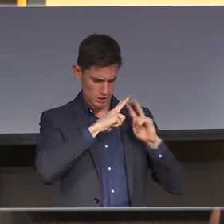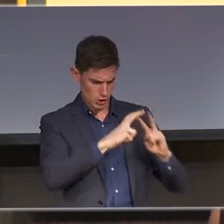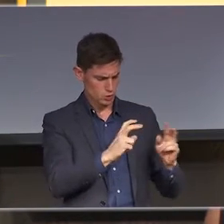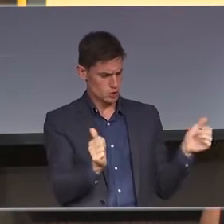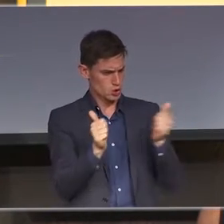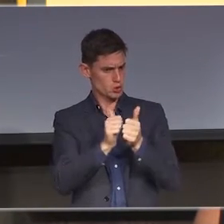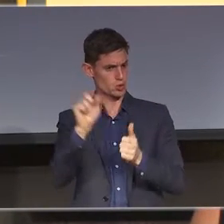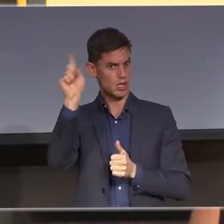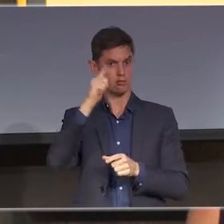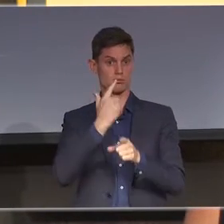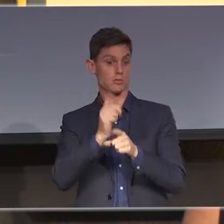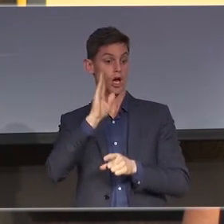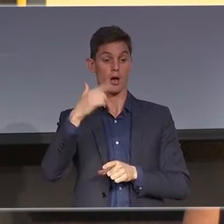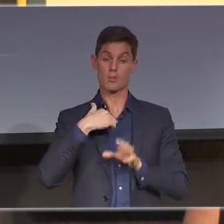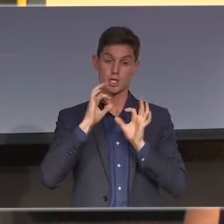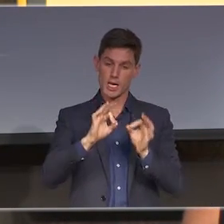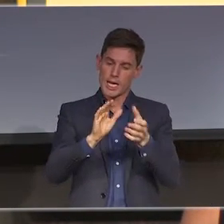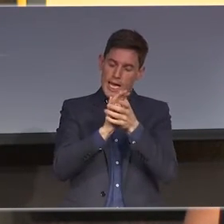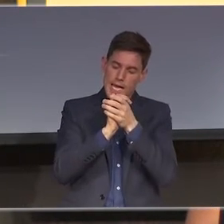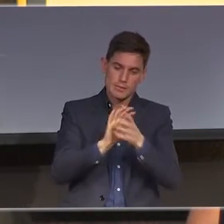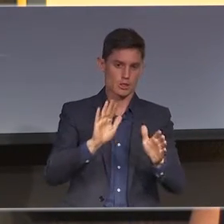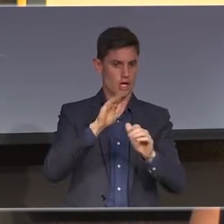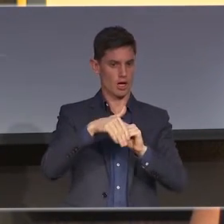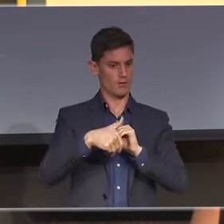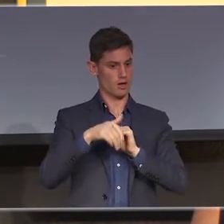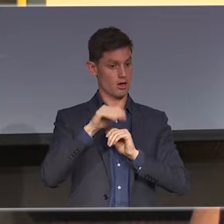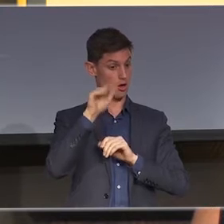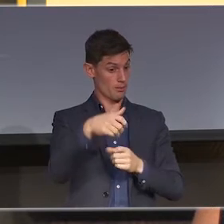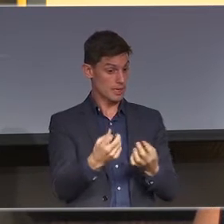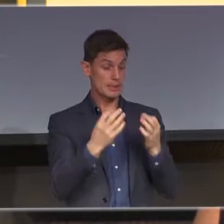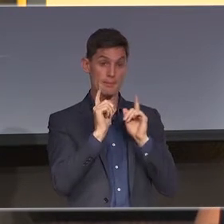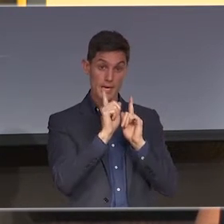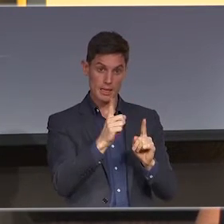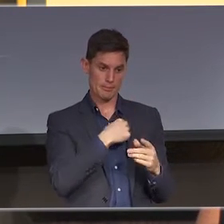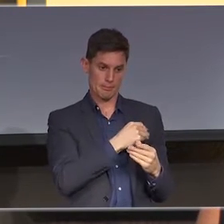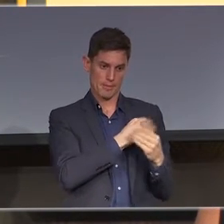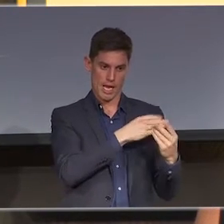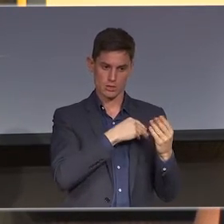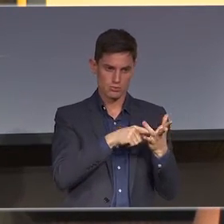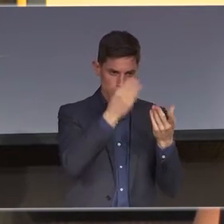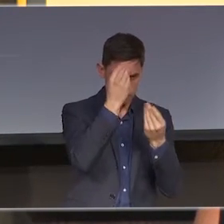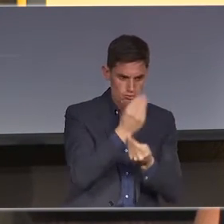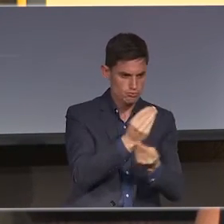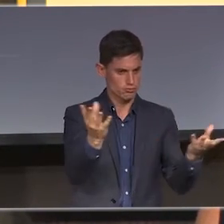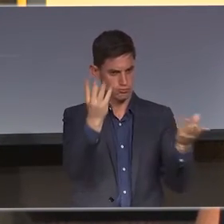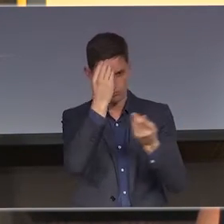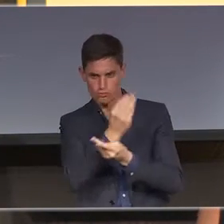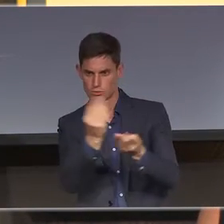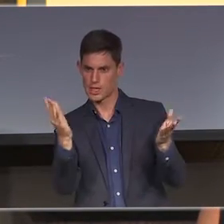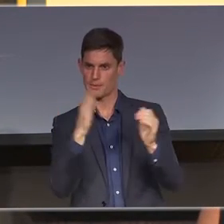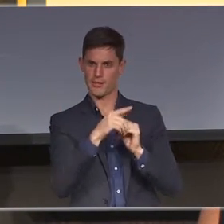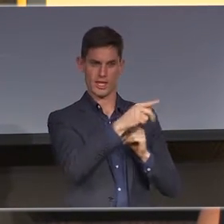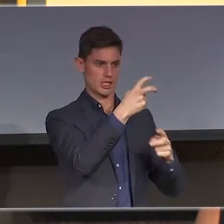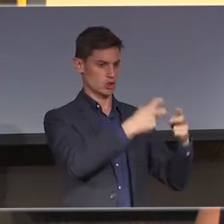paper. I'm not an expert on the issue of homelessness. I am passionate about raising awareness on certain issues when I have been given